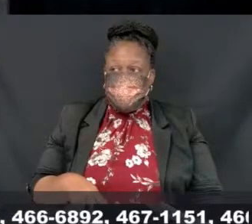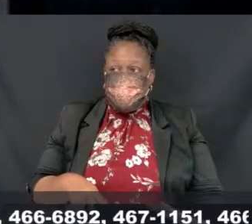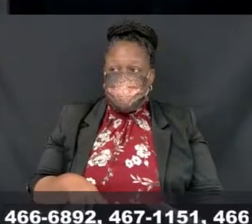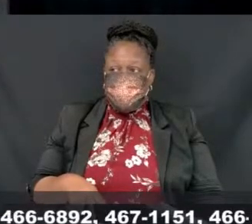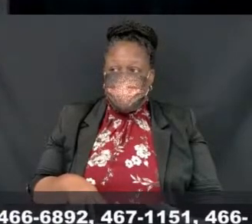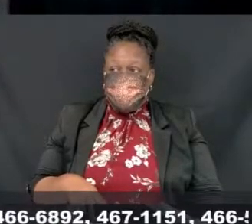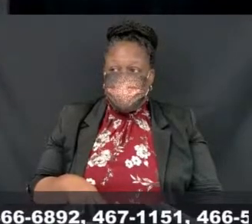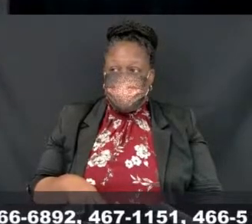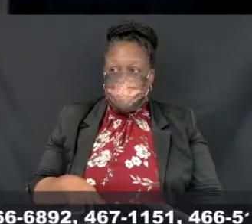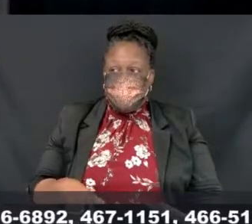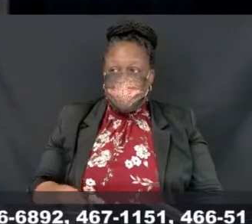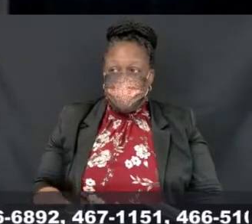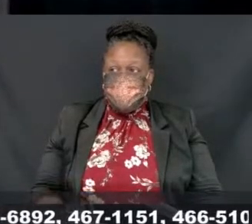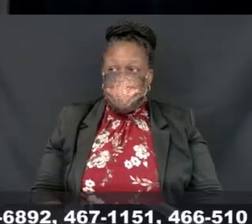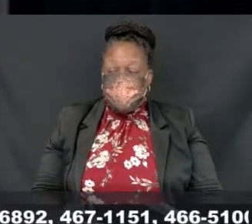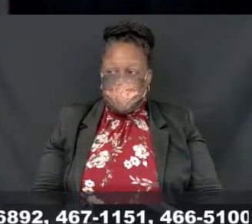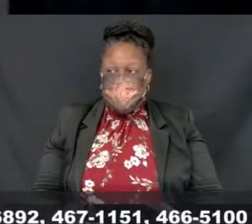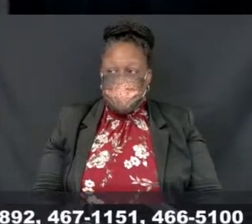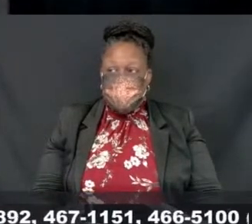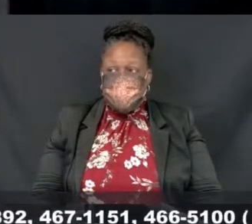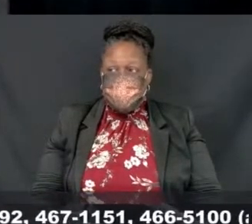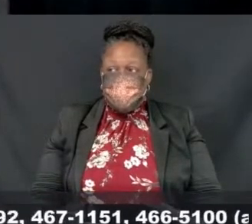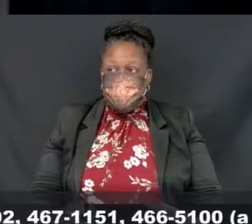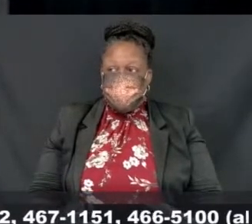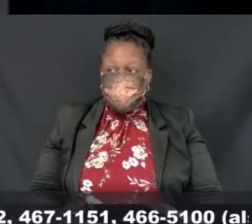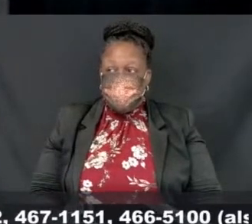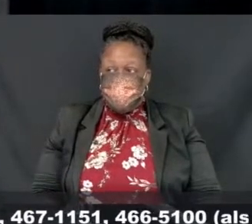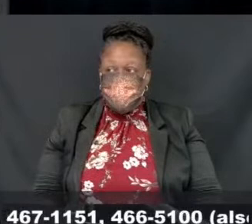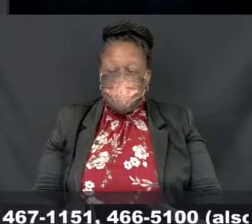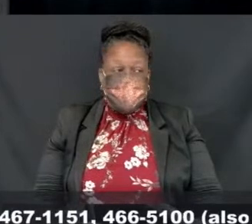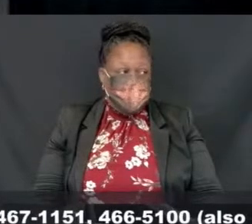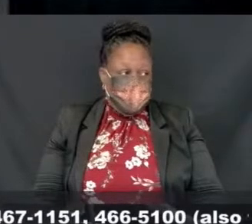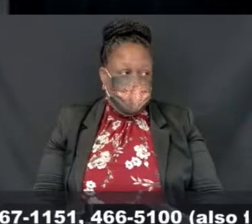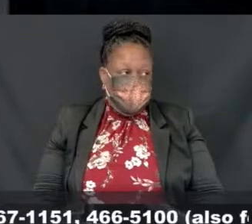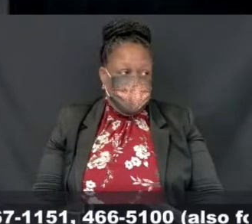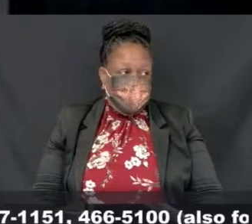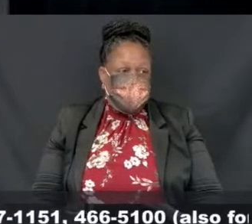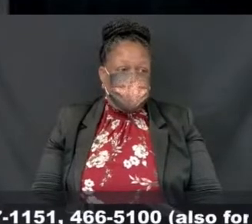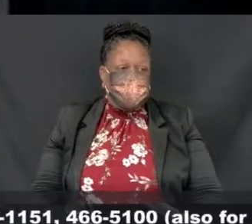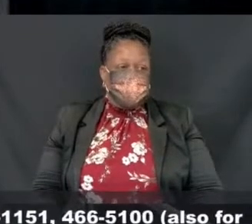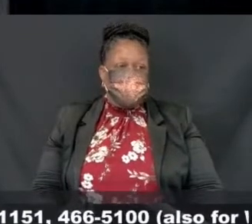to junior high, first and second farm. And if you're in the good, you stay third farm up there.